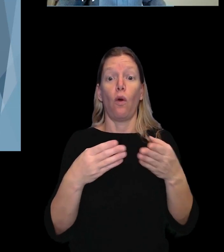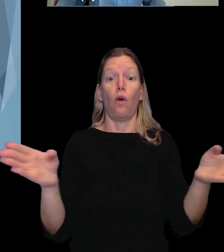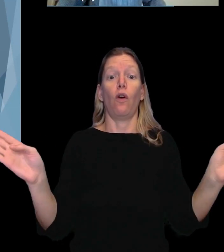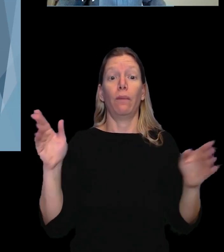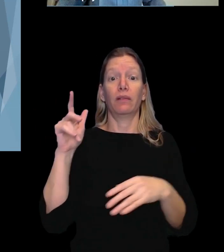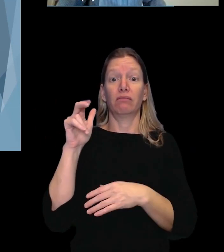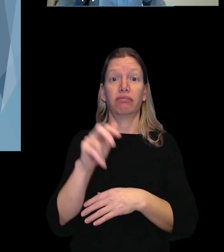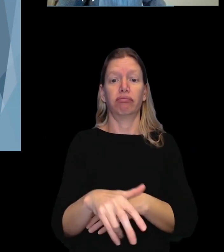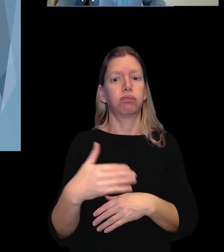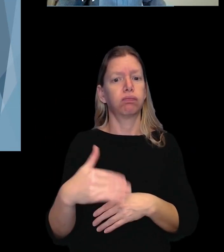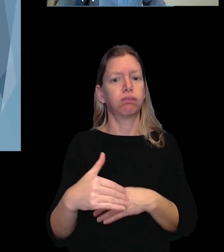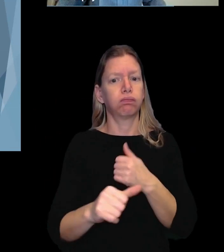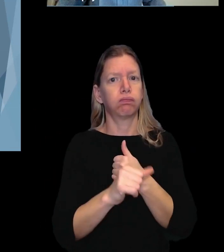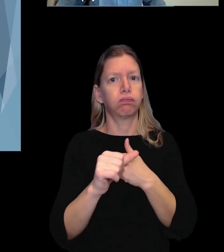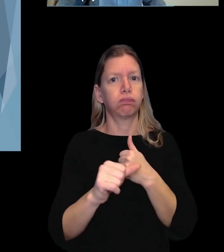Open staircases